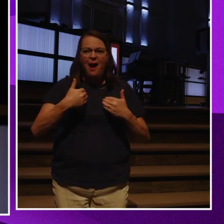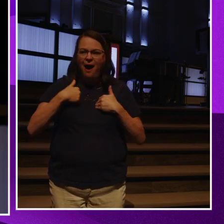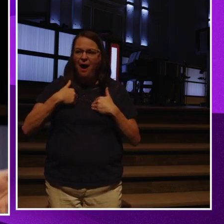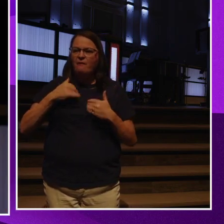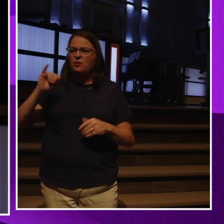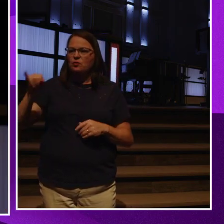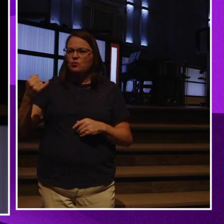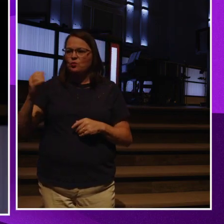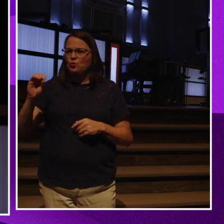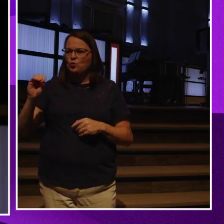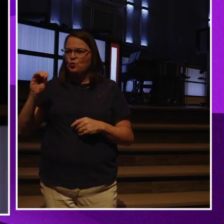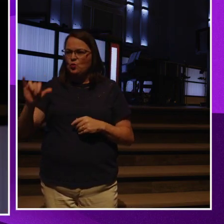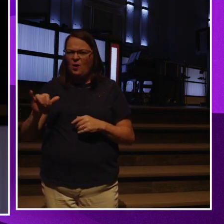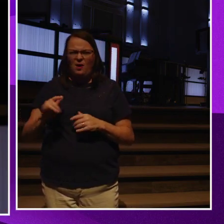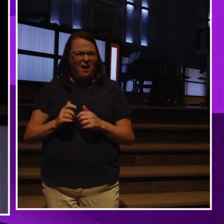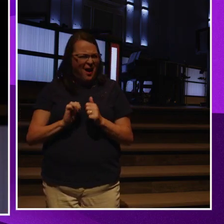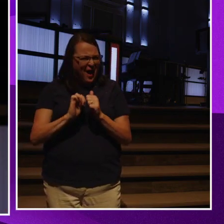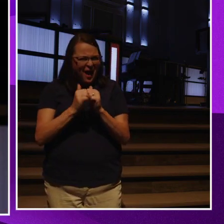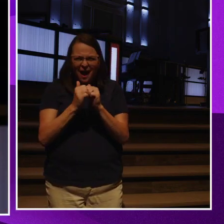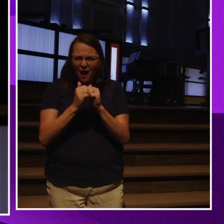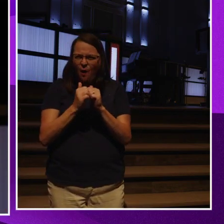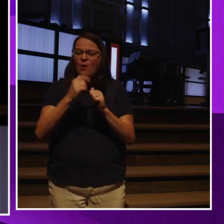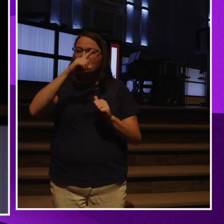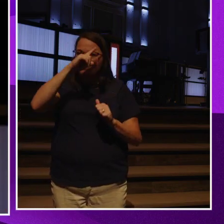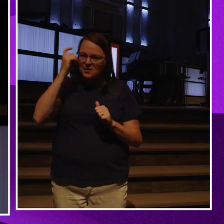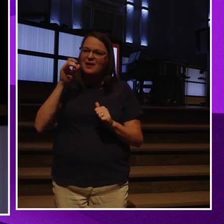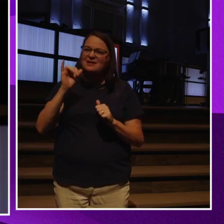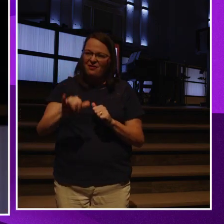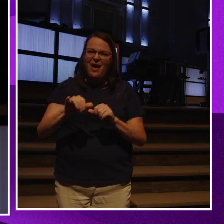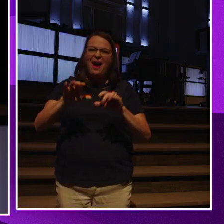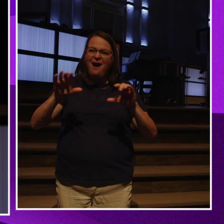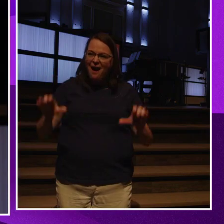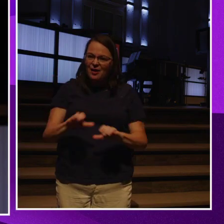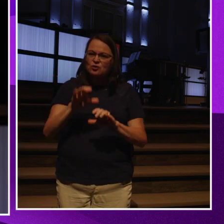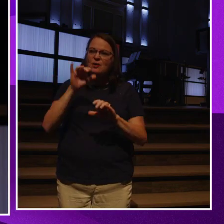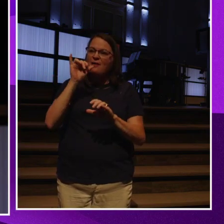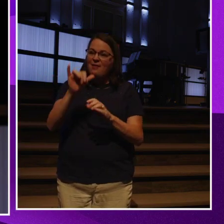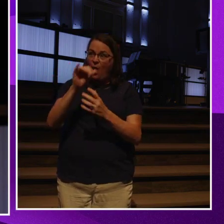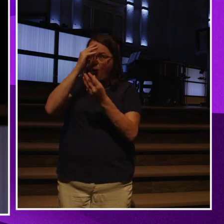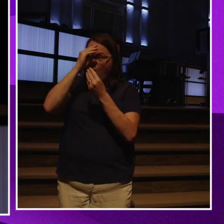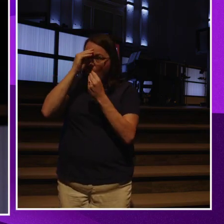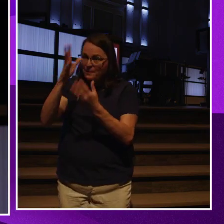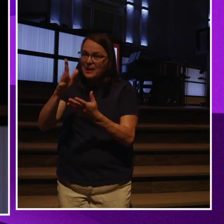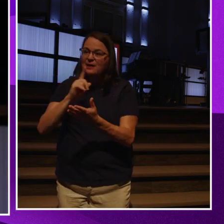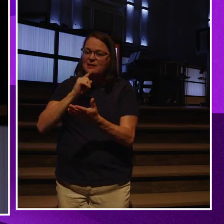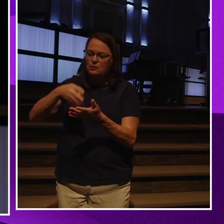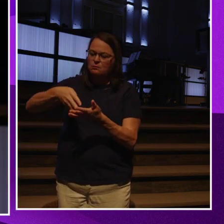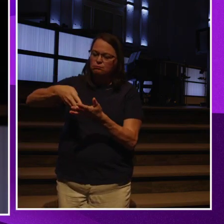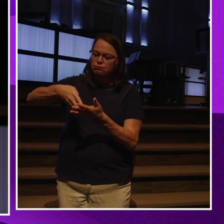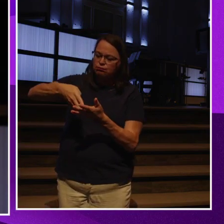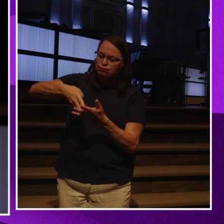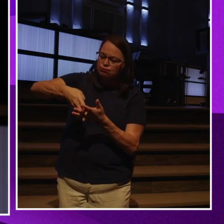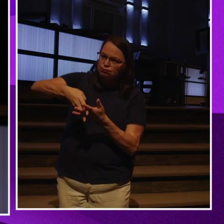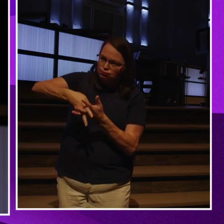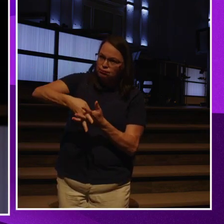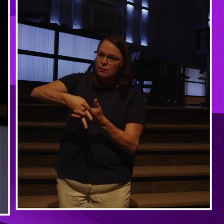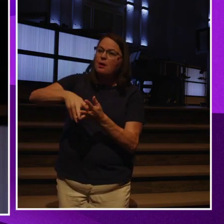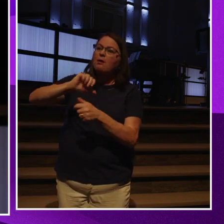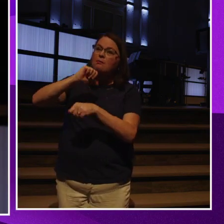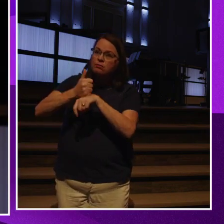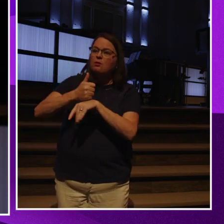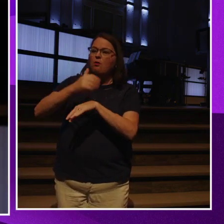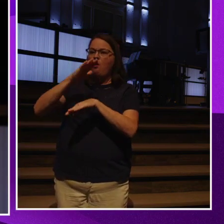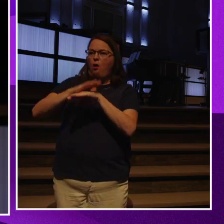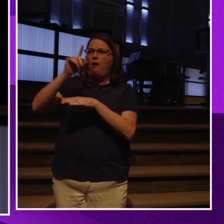in it. How? Because that action, that obedience is rooted and founded upon the gospel of